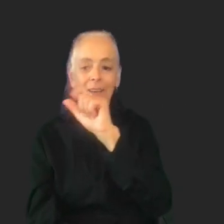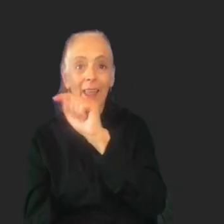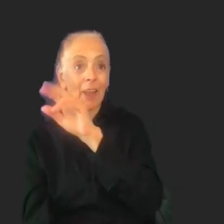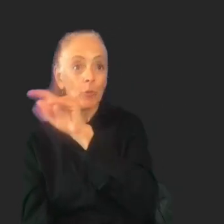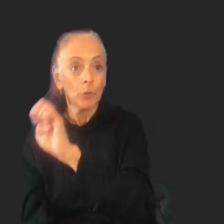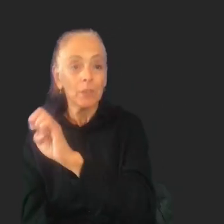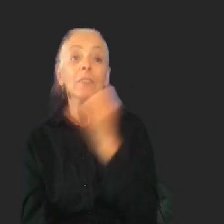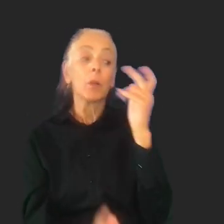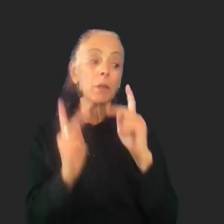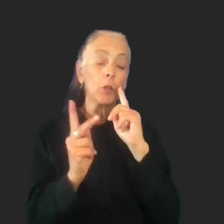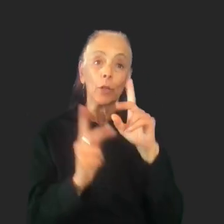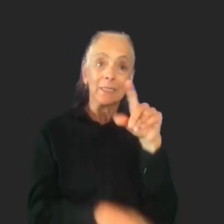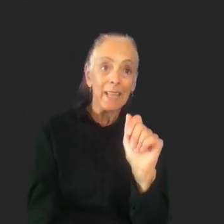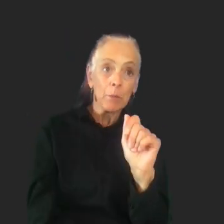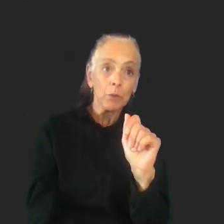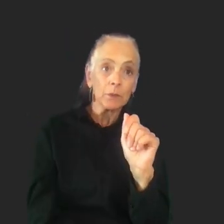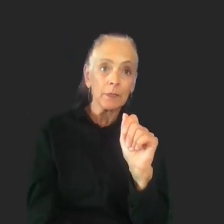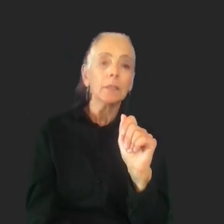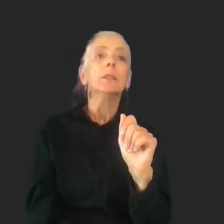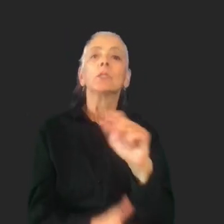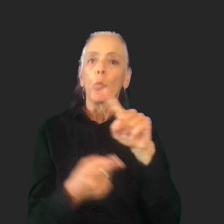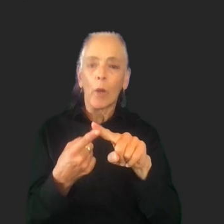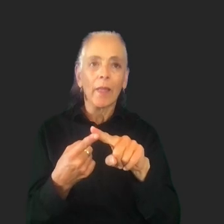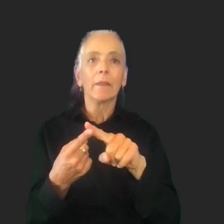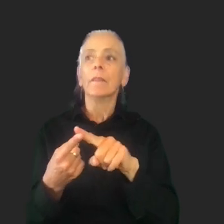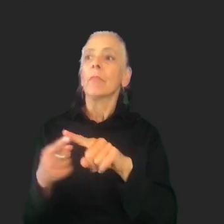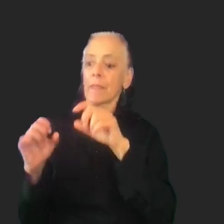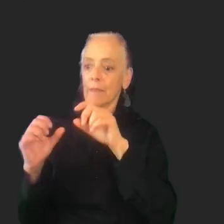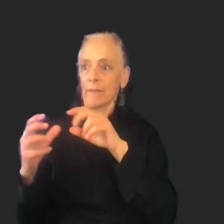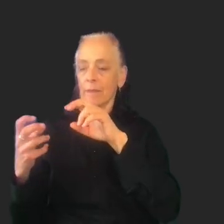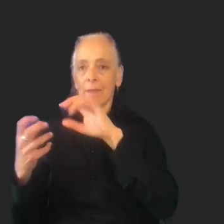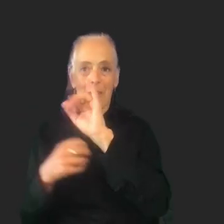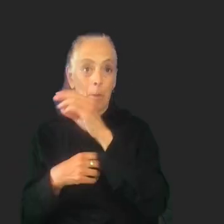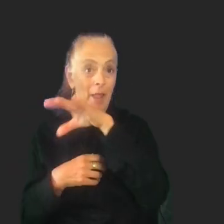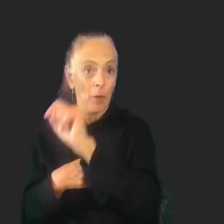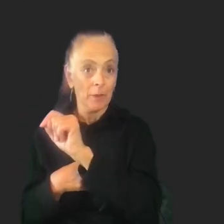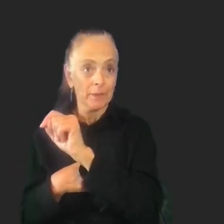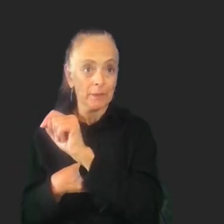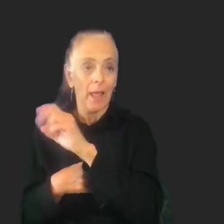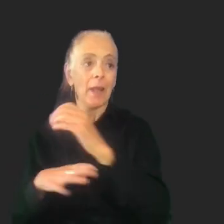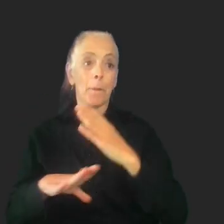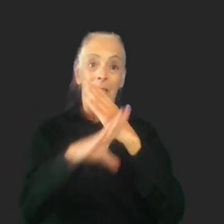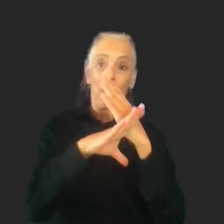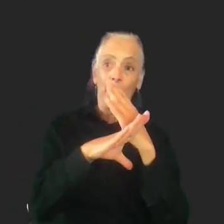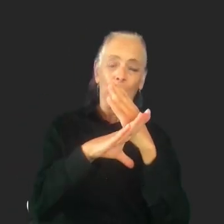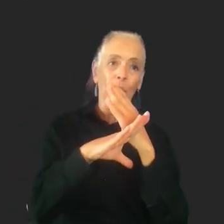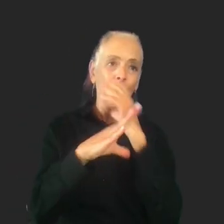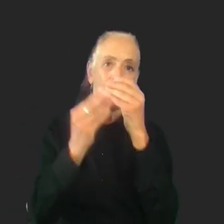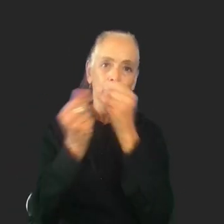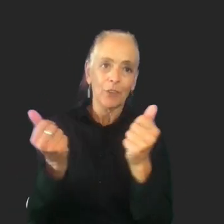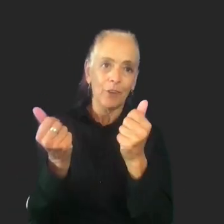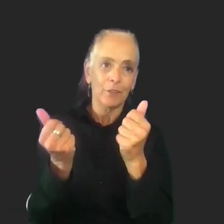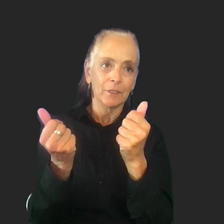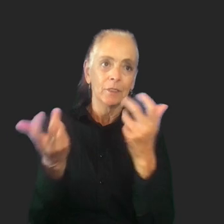and people are disabled by mismatched interactions between their impairment and some kind of barrier resulting in